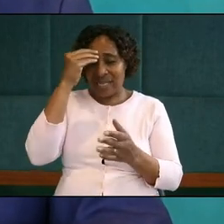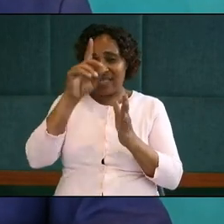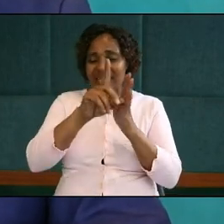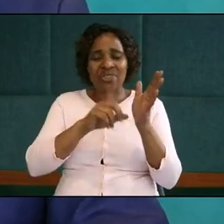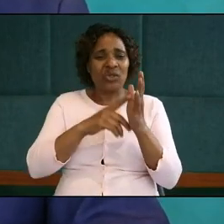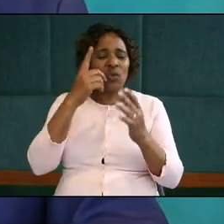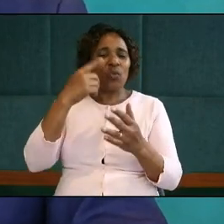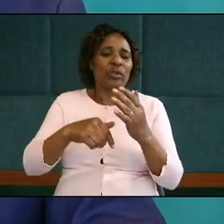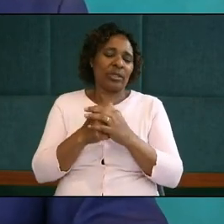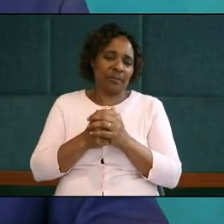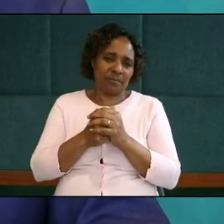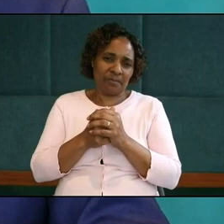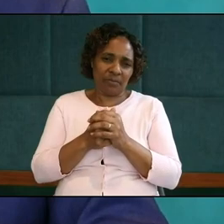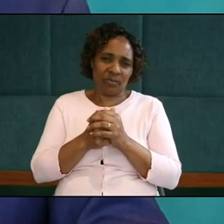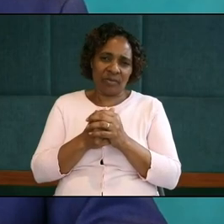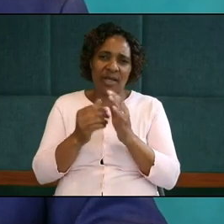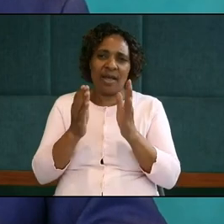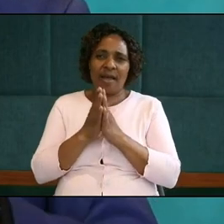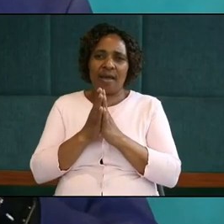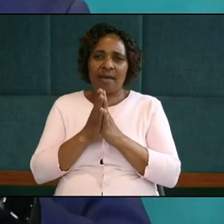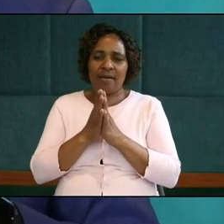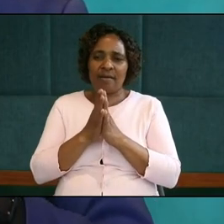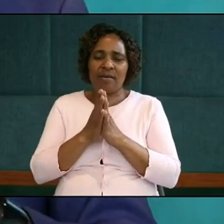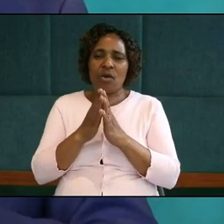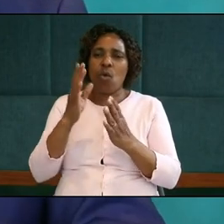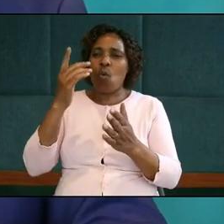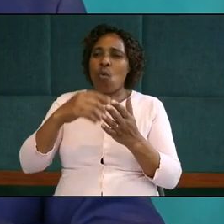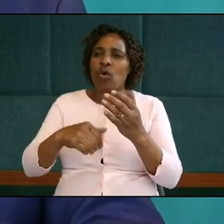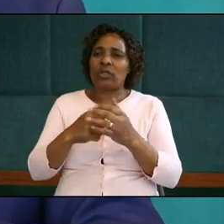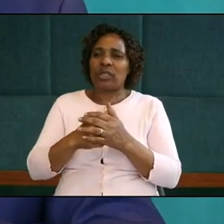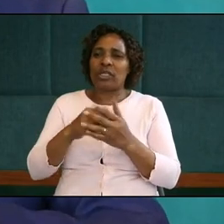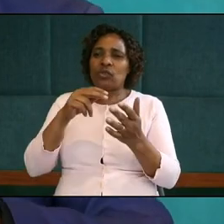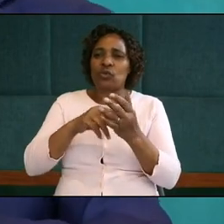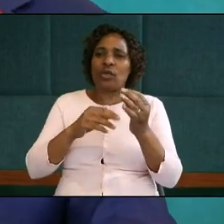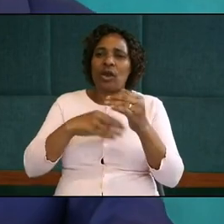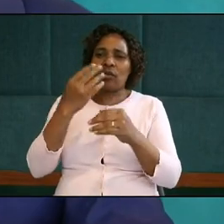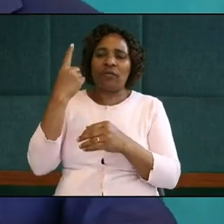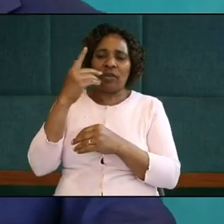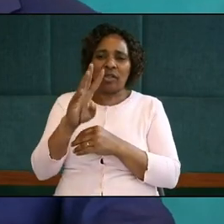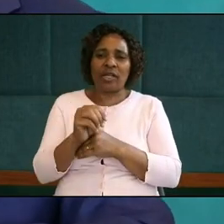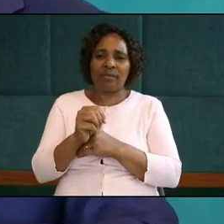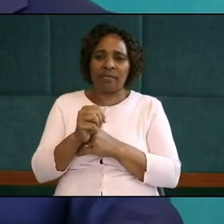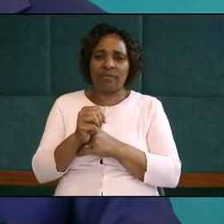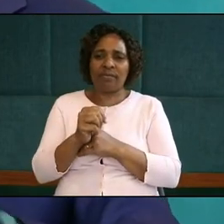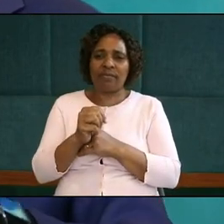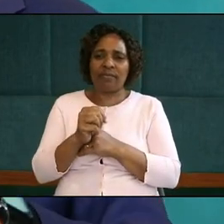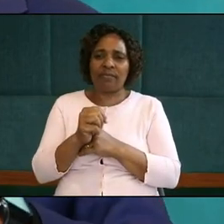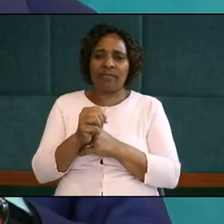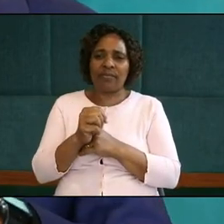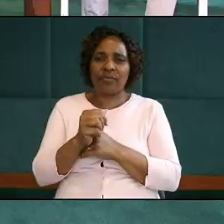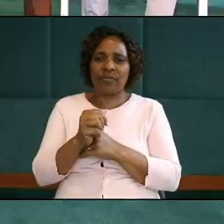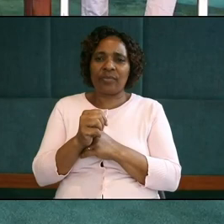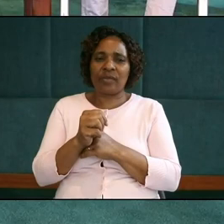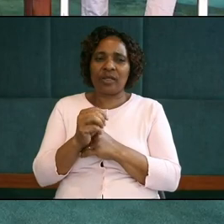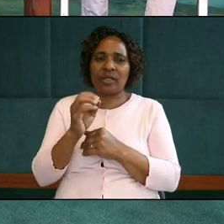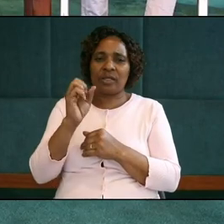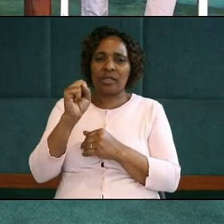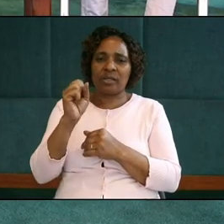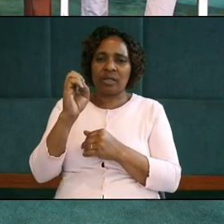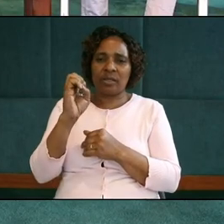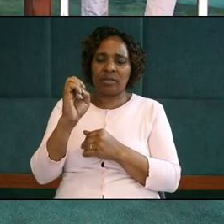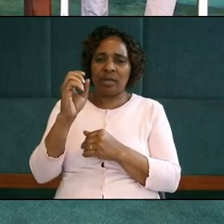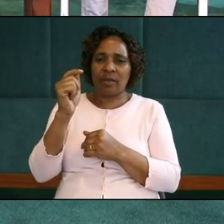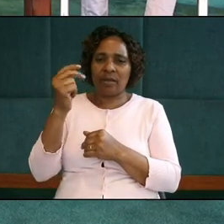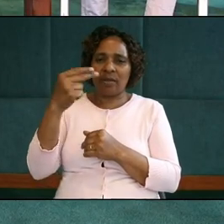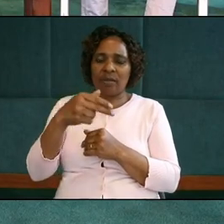lesson, really, and what has really stood out for them. So we'll start at the very end there with Seth. Seth, what have